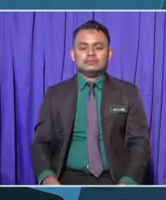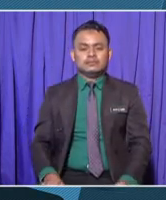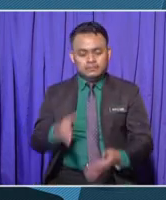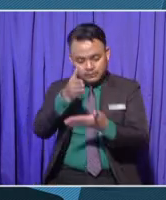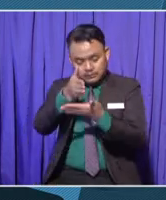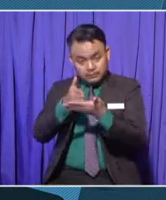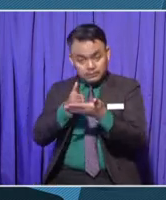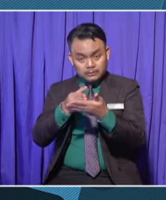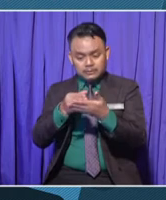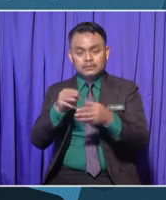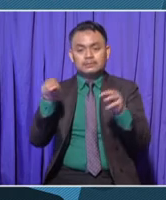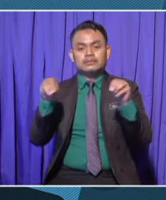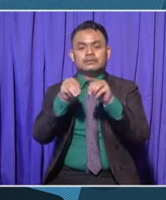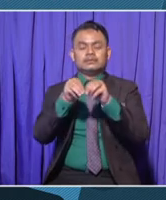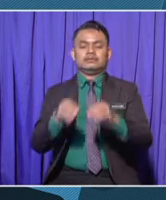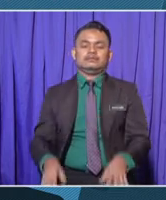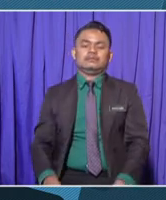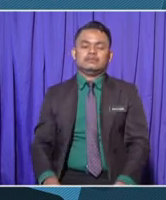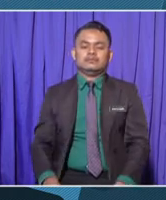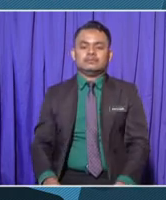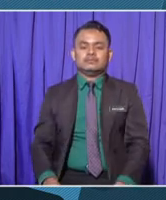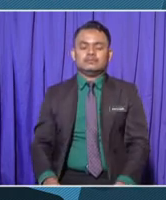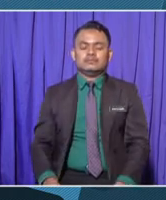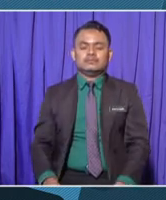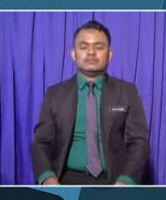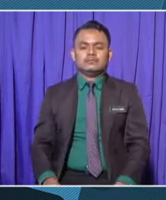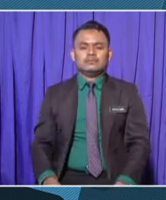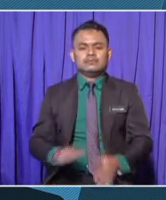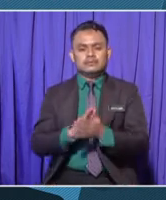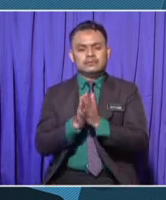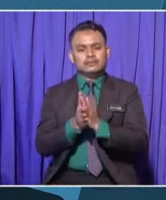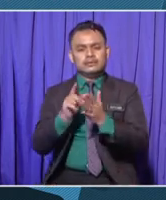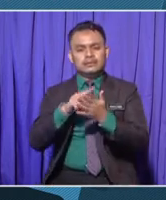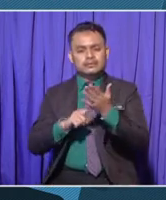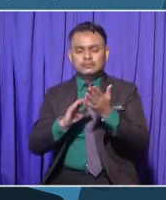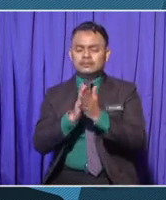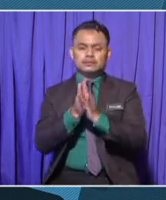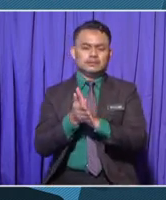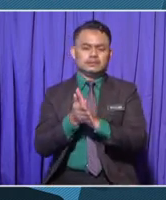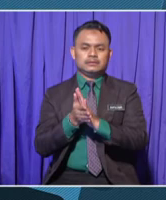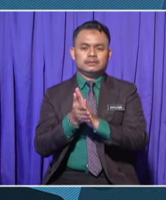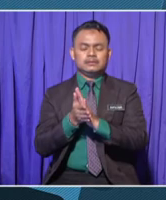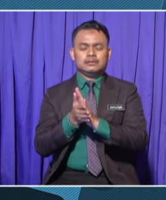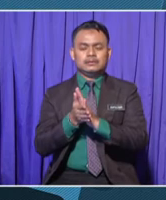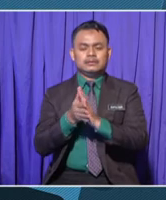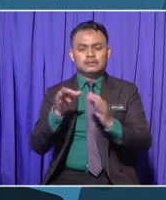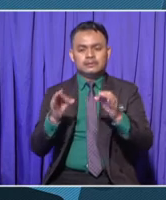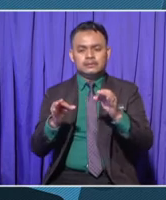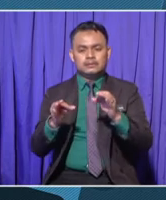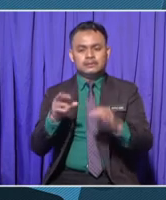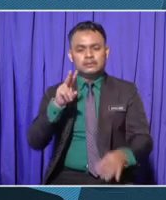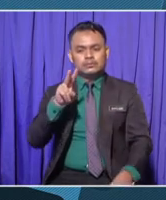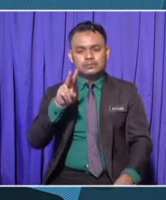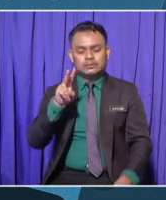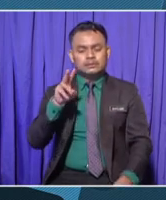the magnet. So, what happens if two magnets are brought